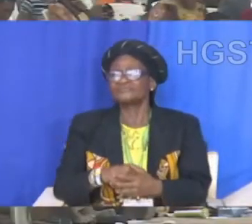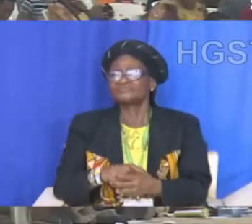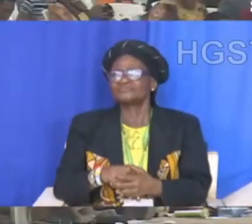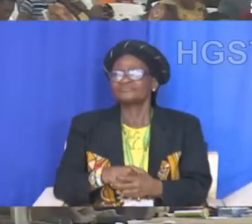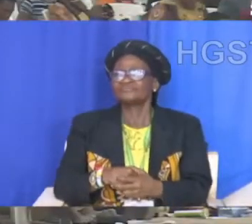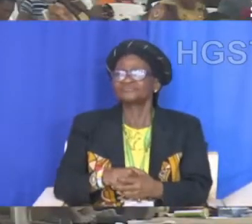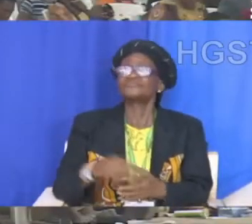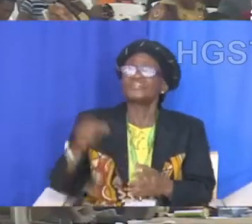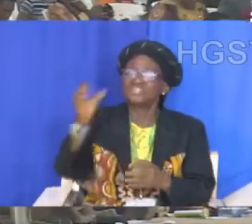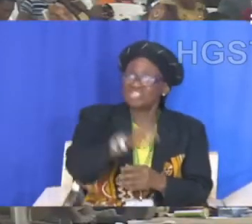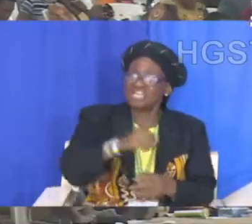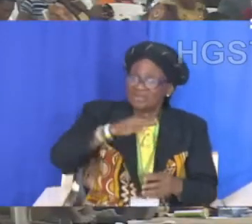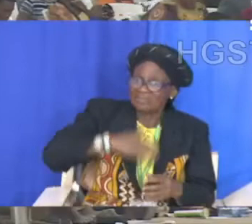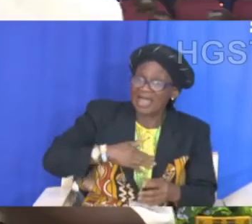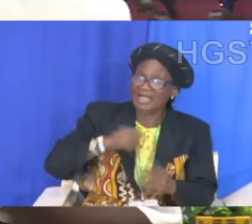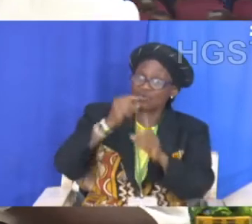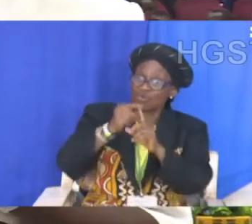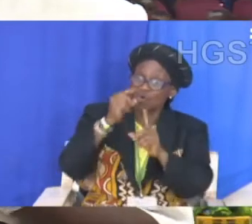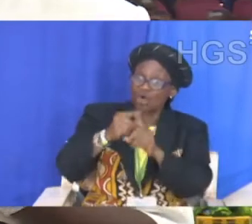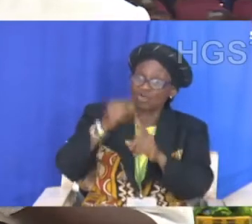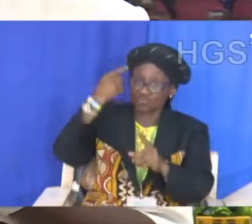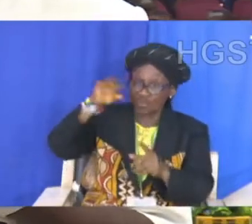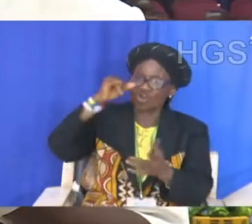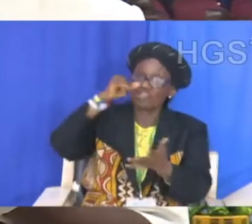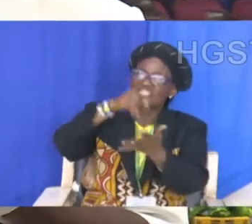Take my word for it.